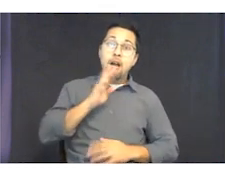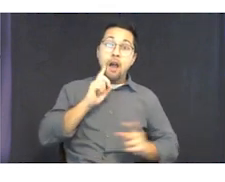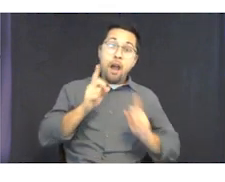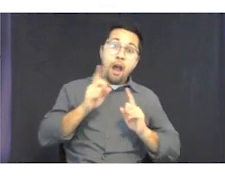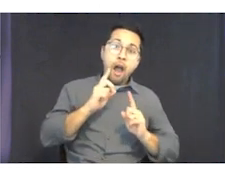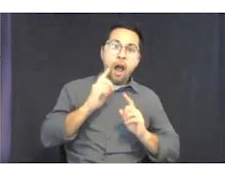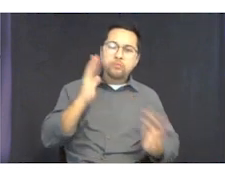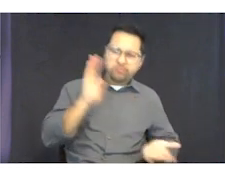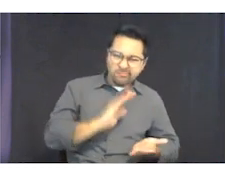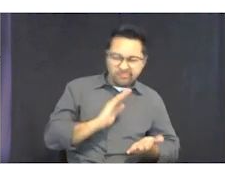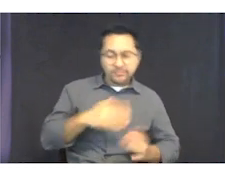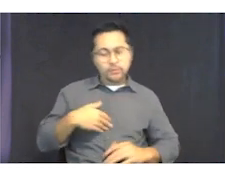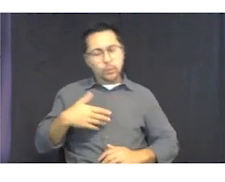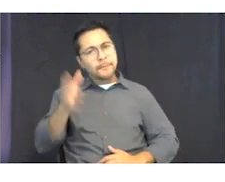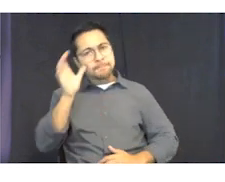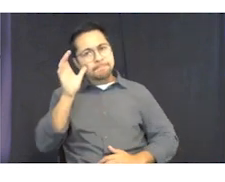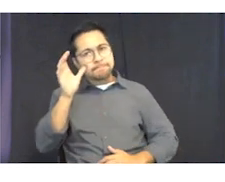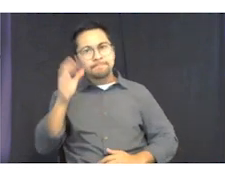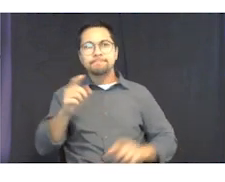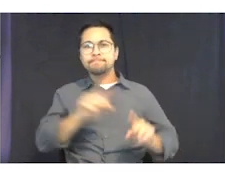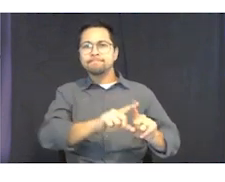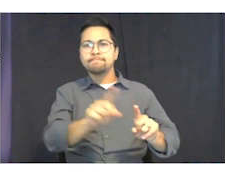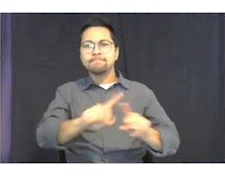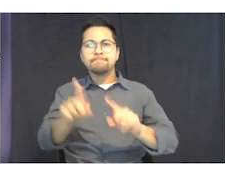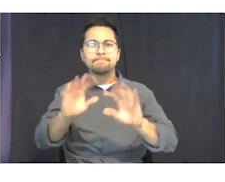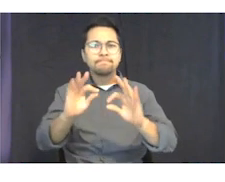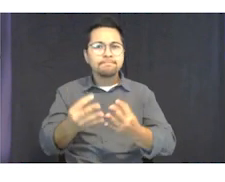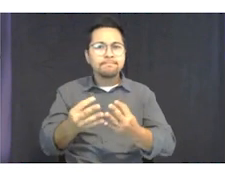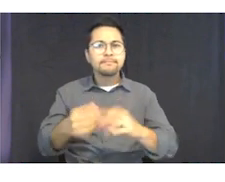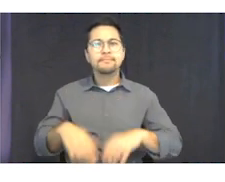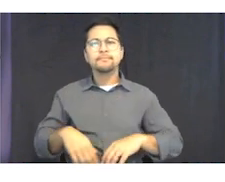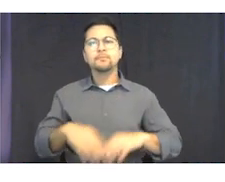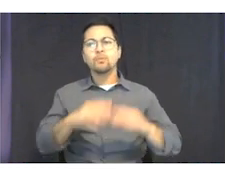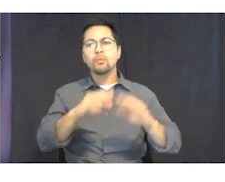many families, many providers,